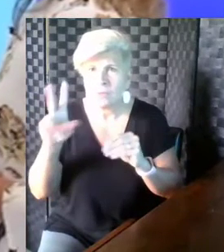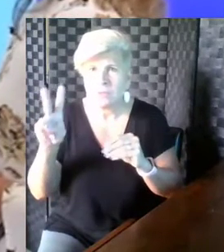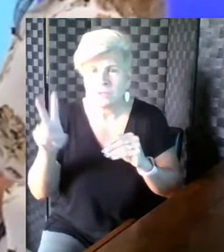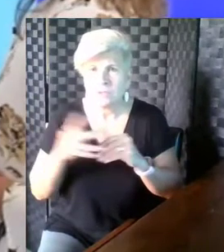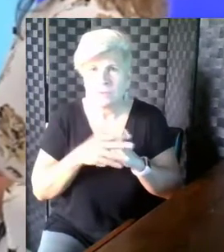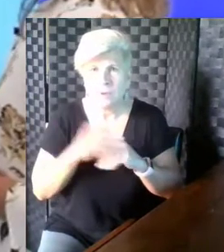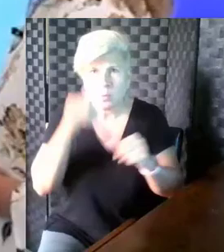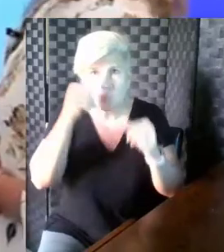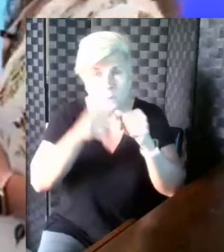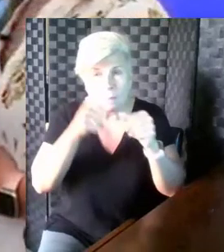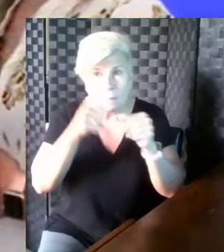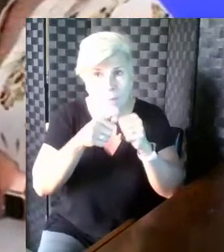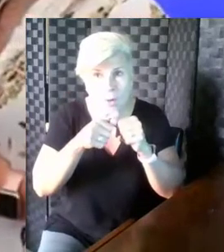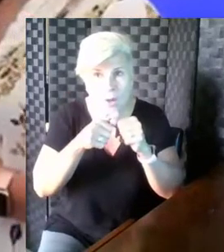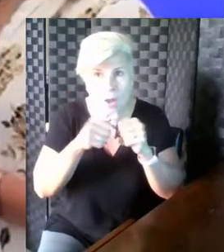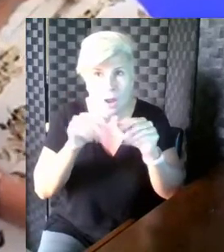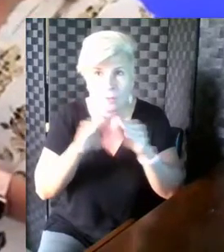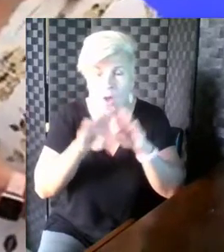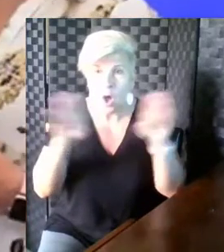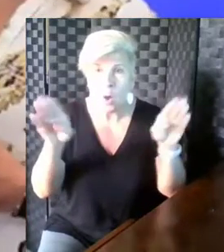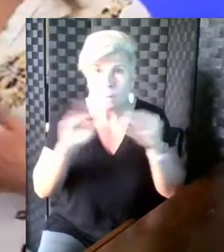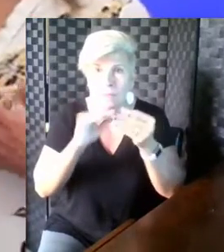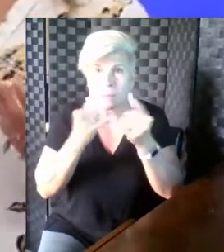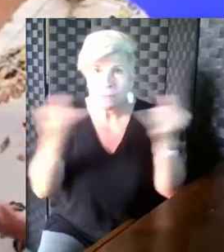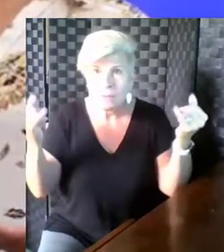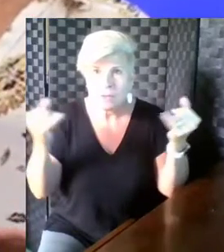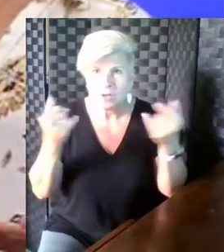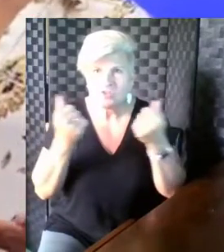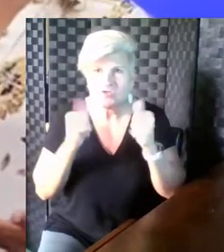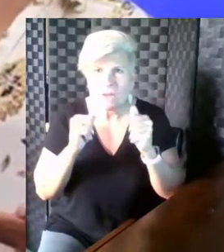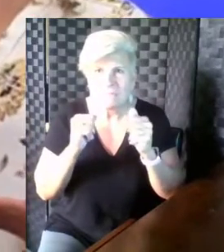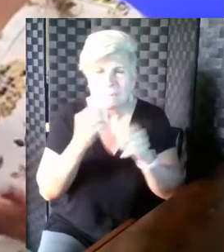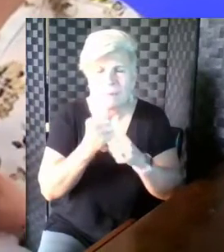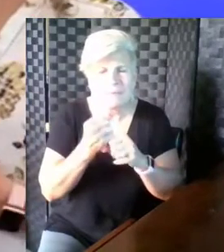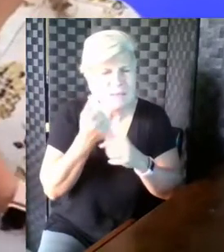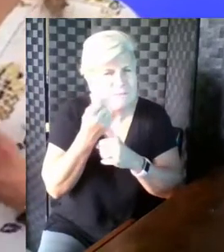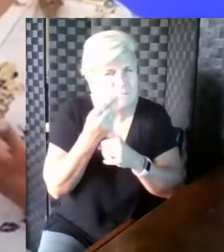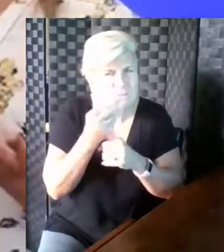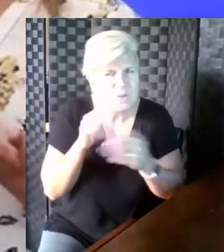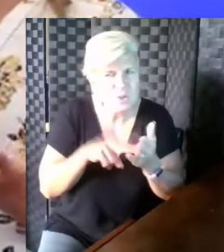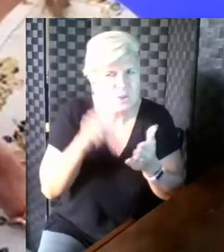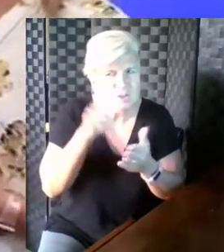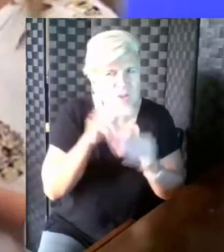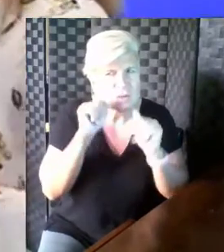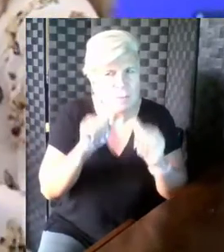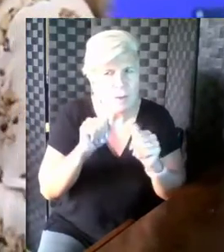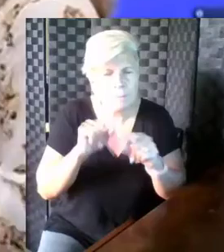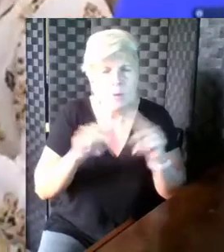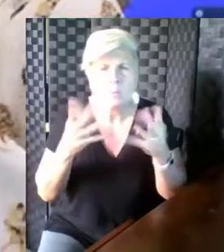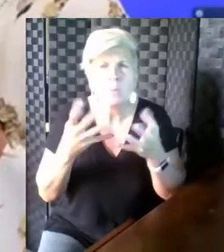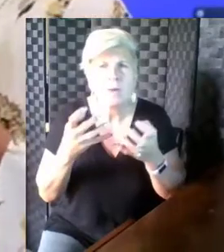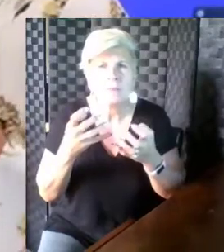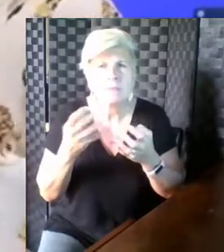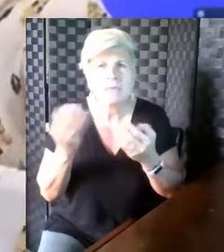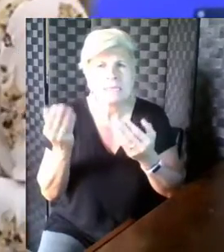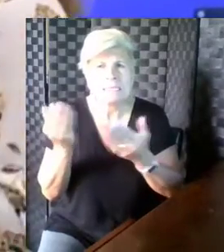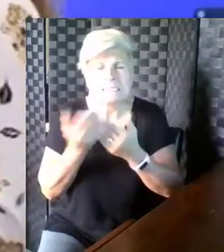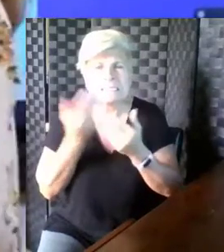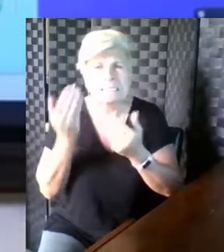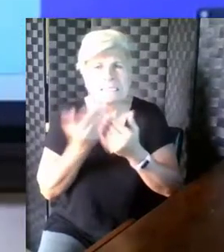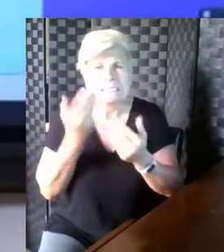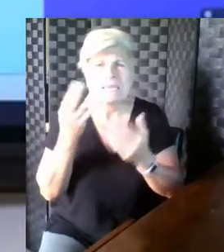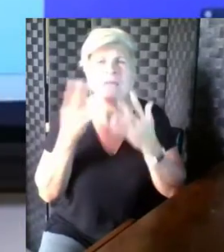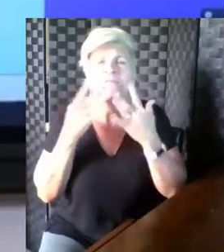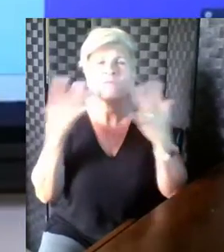32. Now remember, on our open number line, we want to try to make as few jumps as possible, but we want to find those friendly number, those friendly numbers